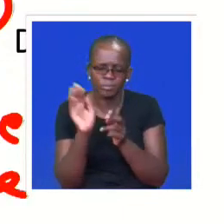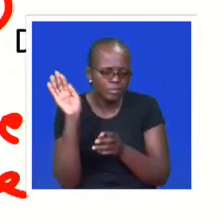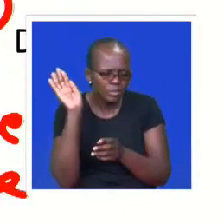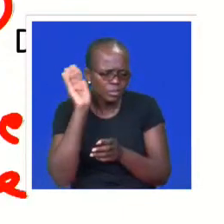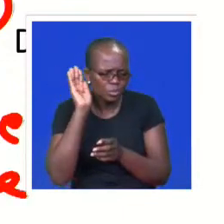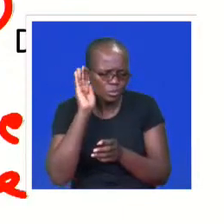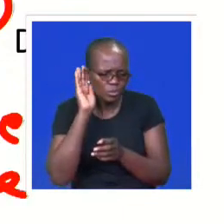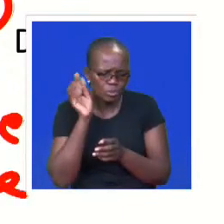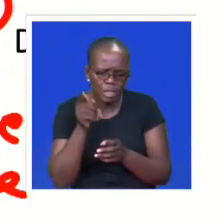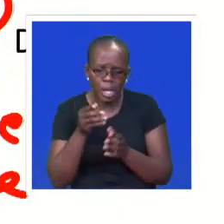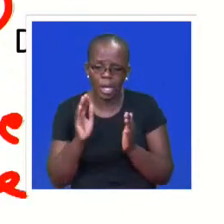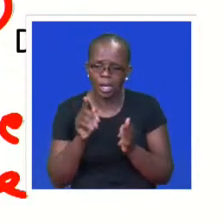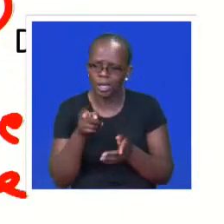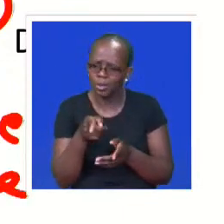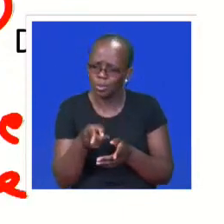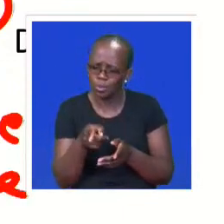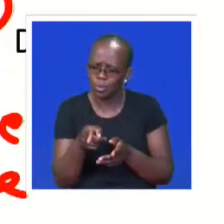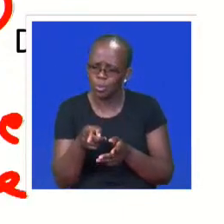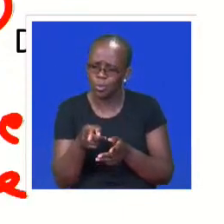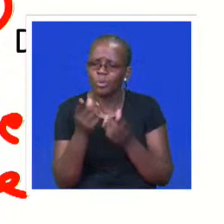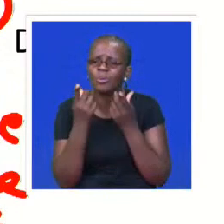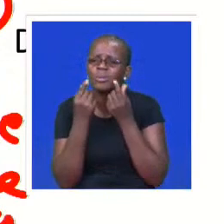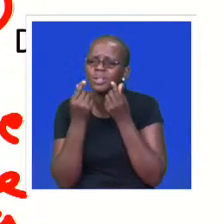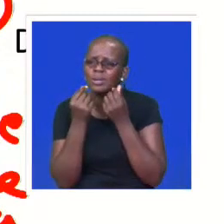him coming.